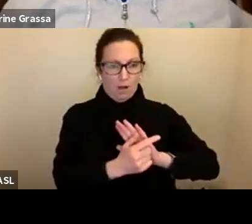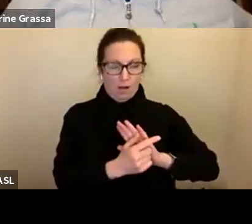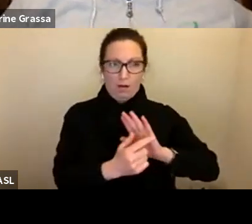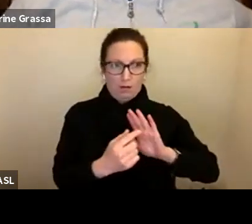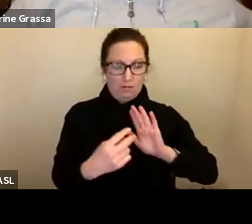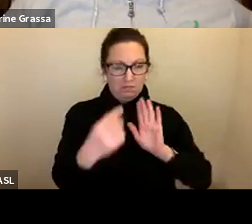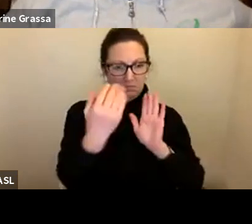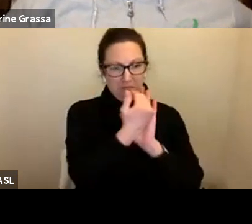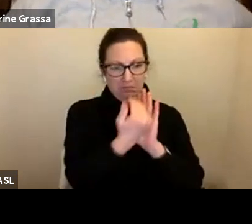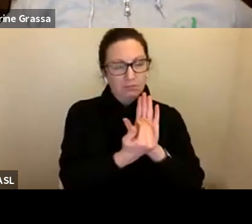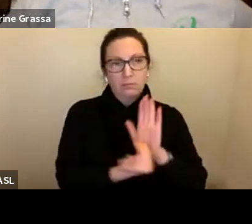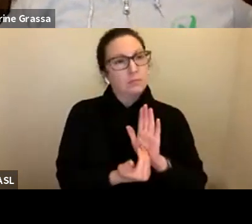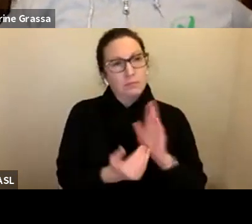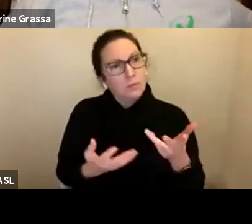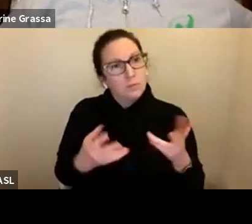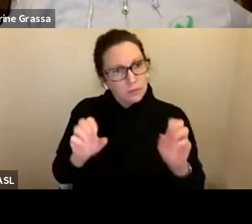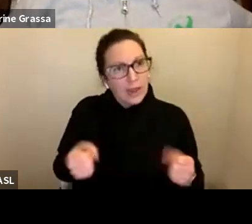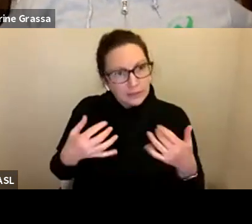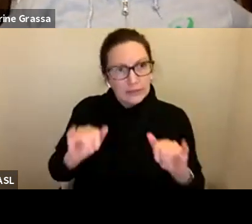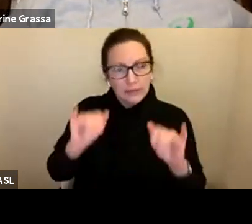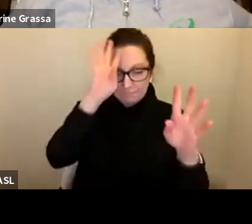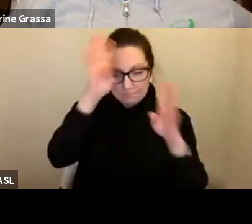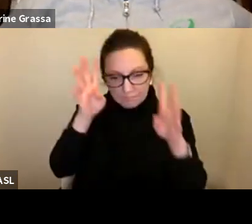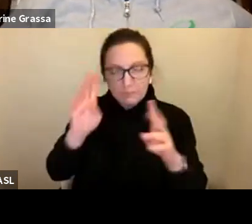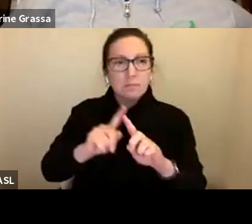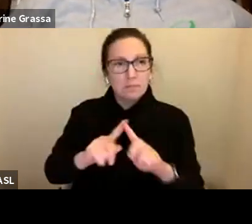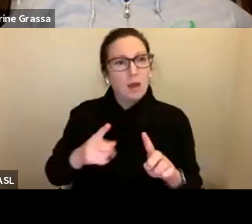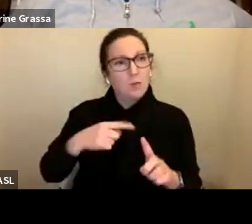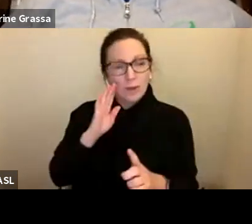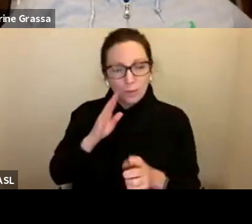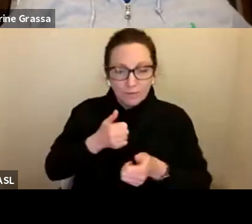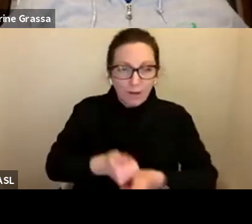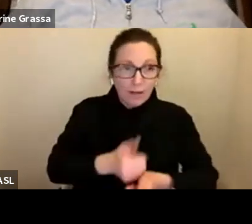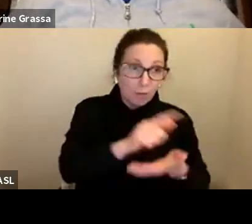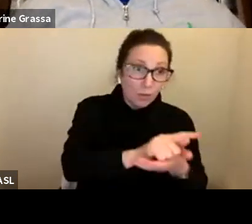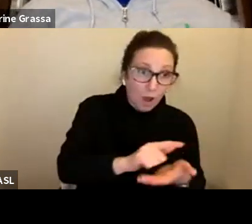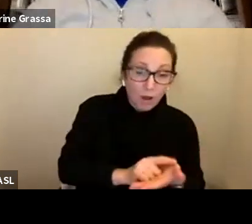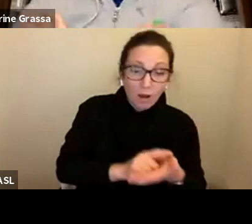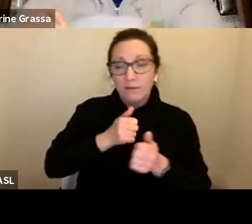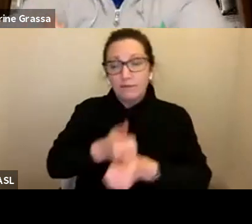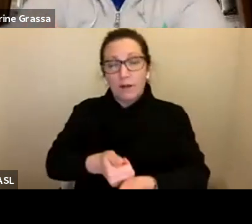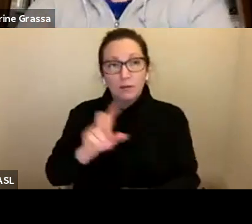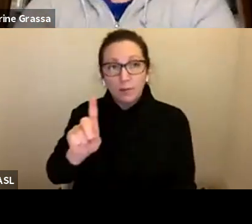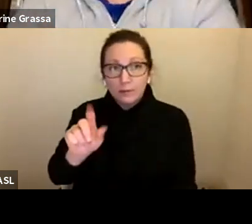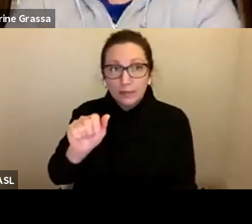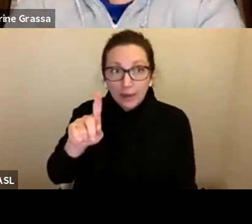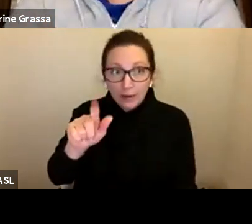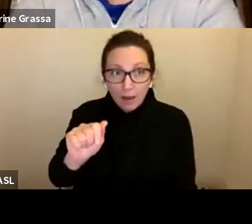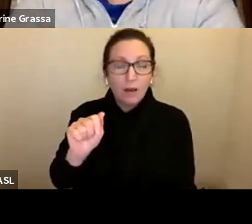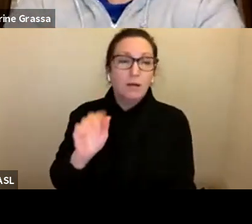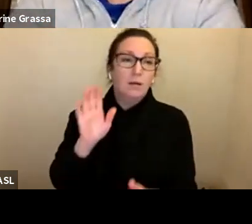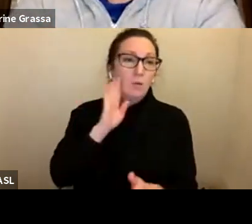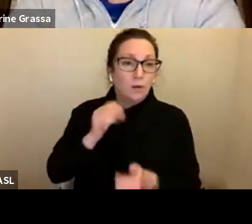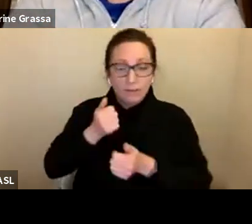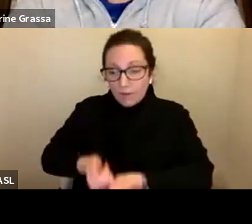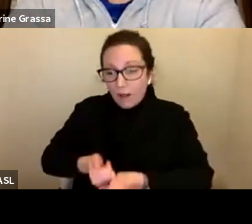that as we move through this process, we're going to have support on data. We're going to have support from a legal standpoint. We're going to have support, hopefully, from